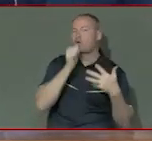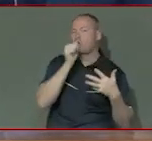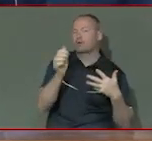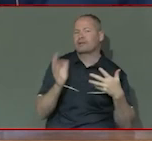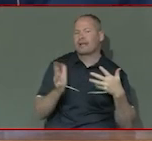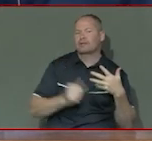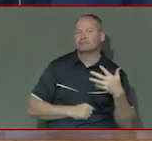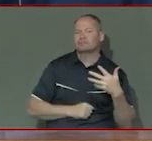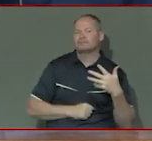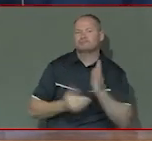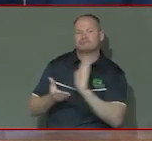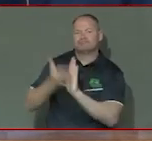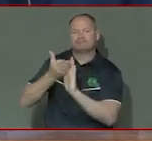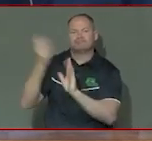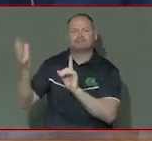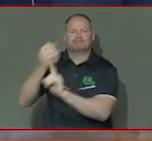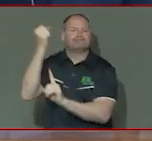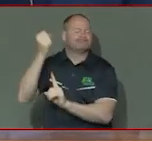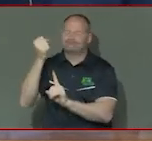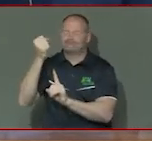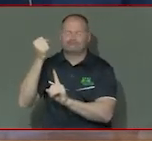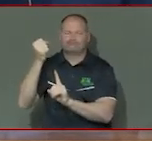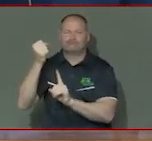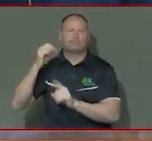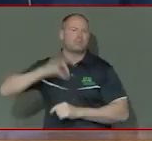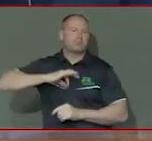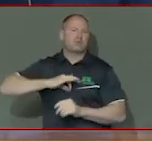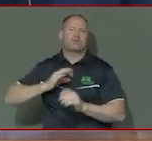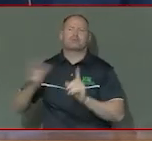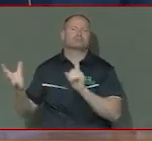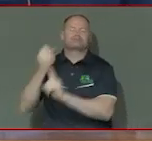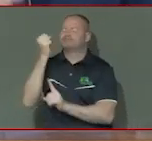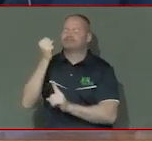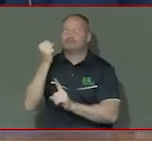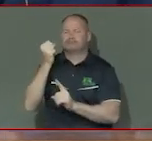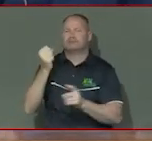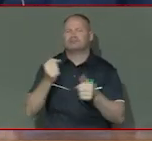What will cause you not to make your profit?